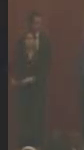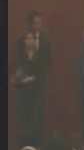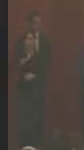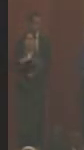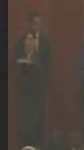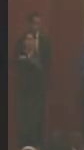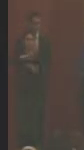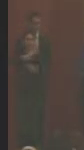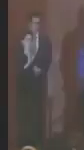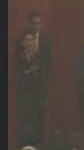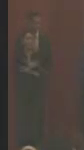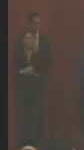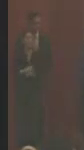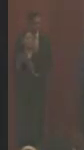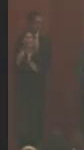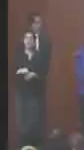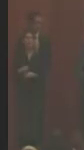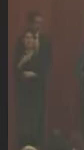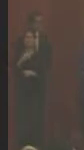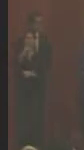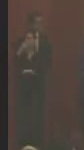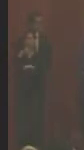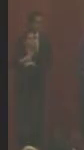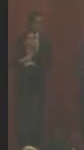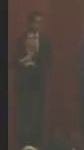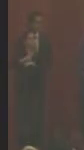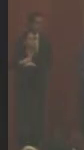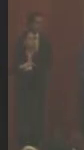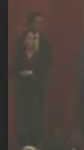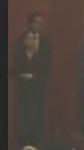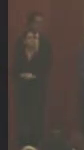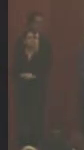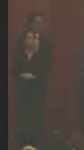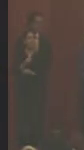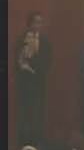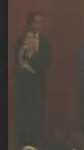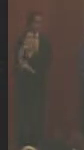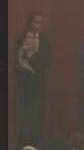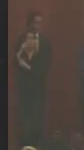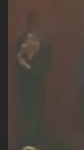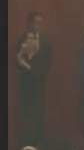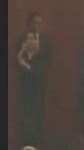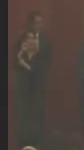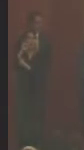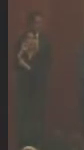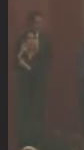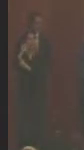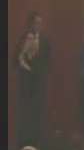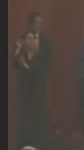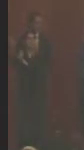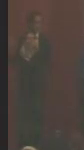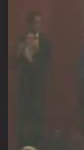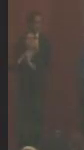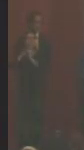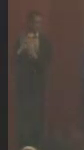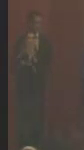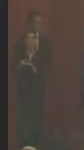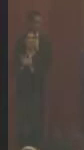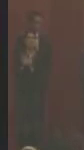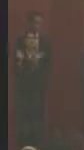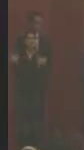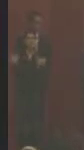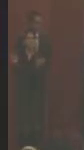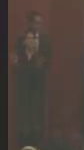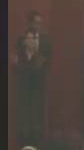our dear President; Leonardo Arizaga, Minister of Foreign Affairs in charge; Margarita Vaso, Special